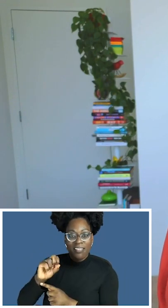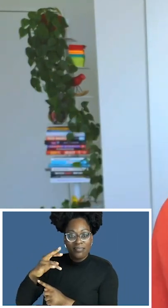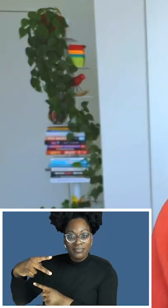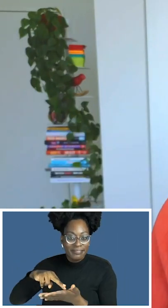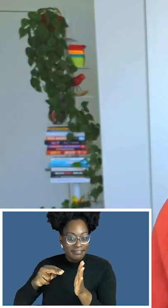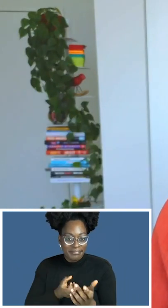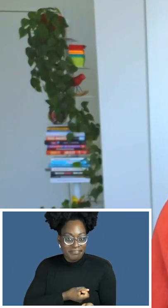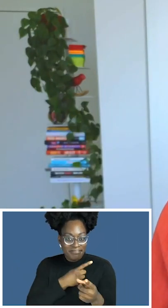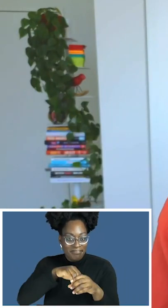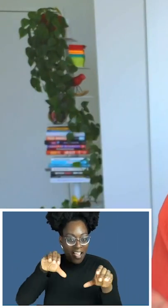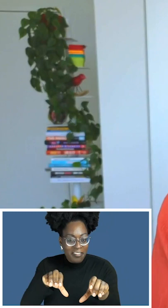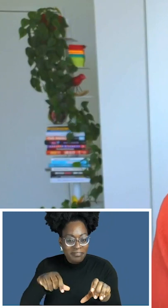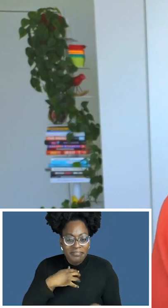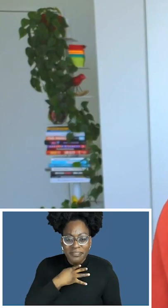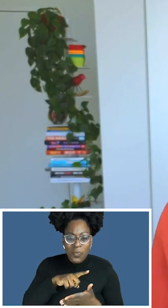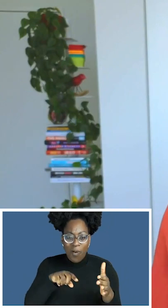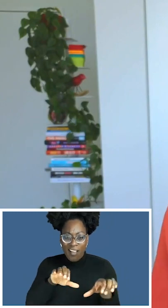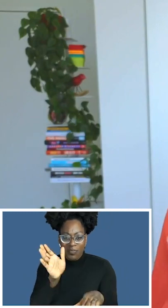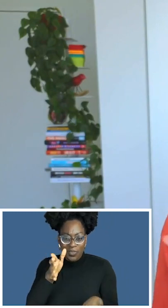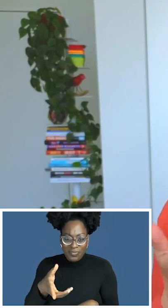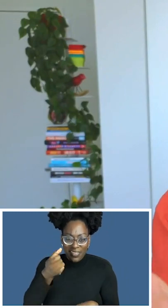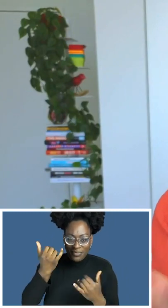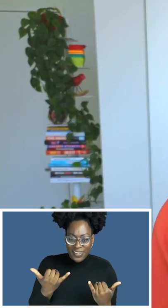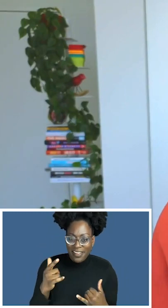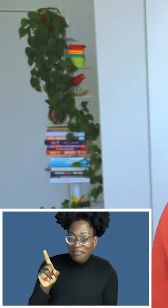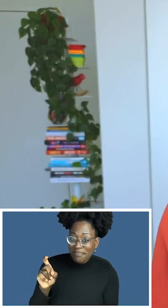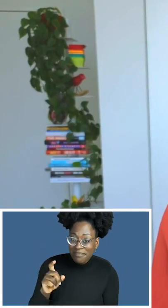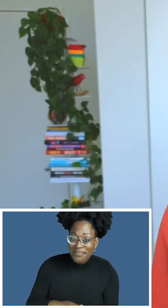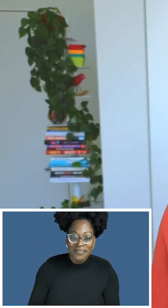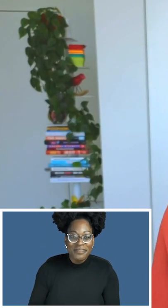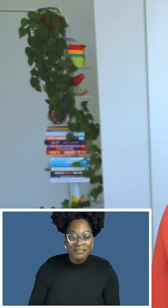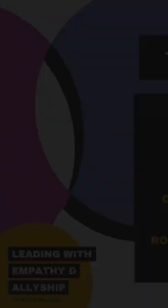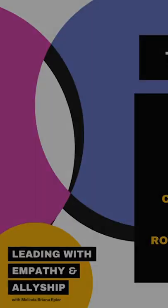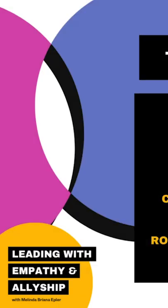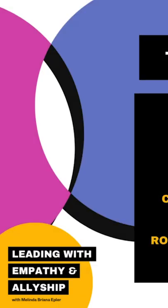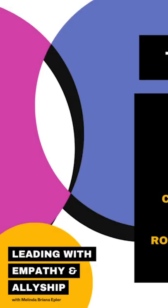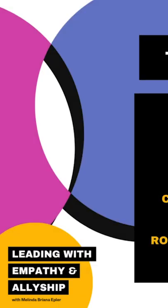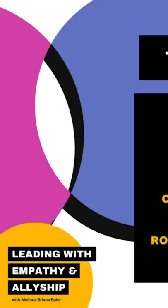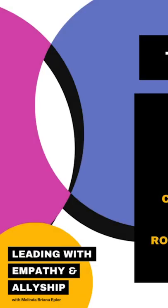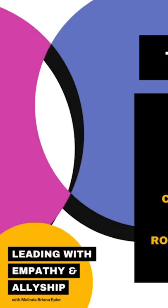EMPOVIA.co. Allyship is empathy in action, right? So what action will you take today?